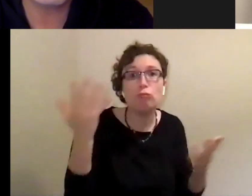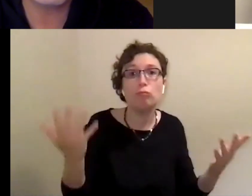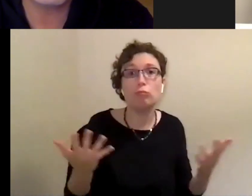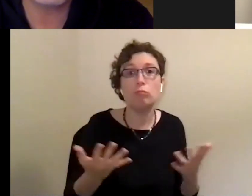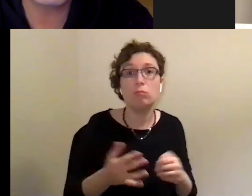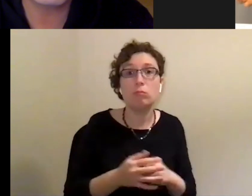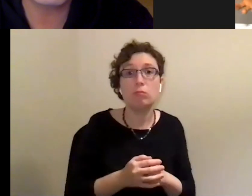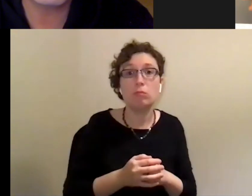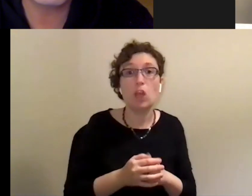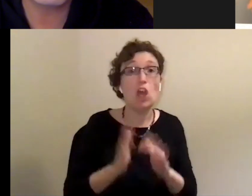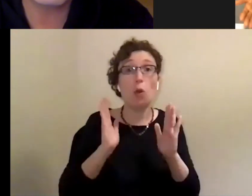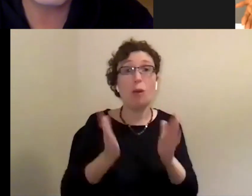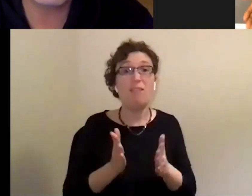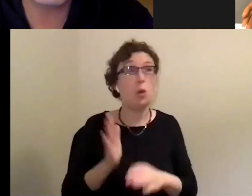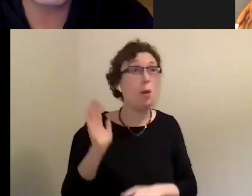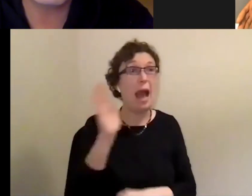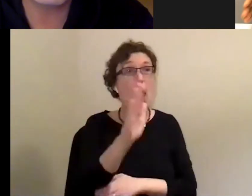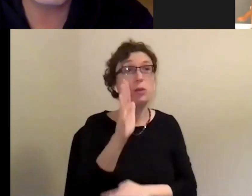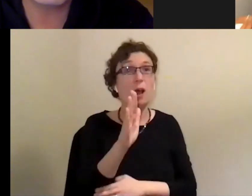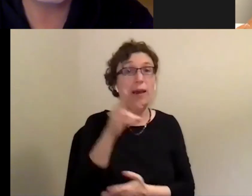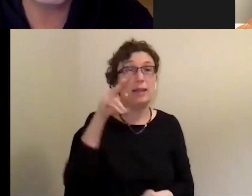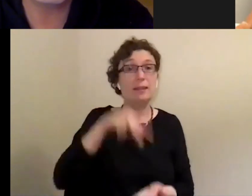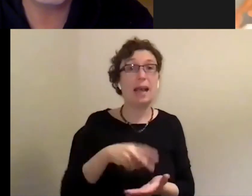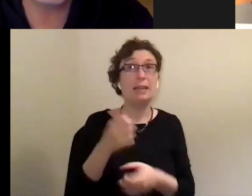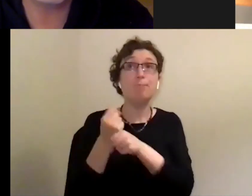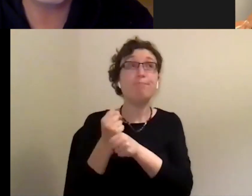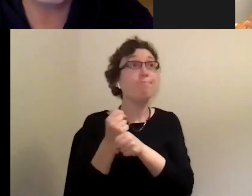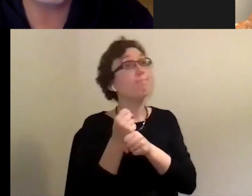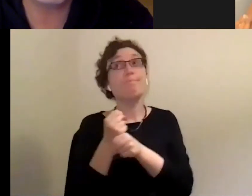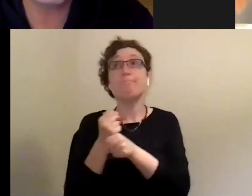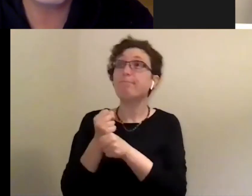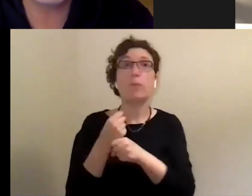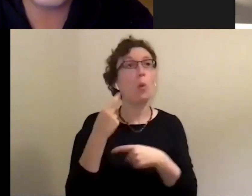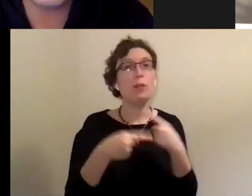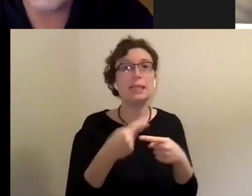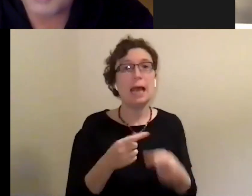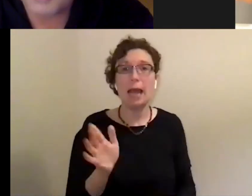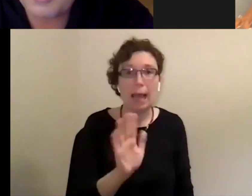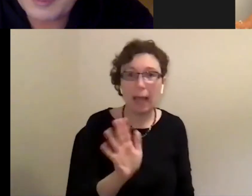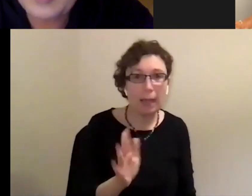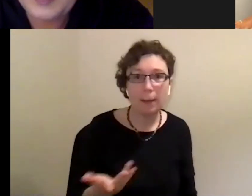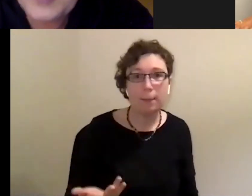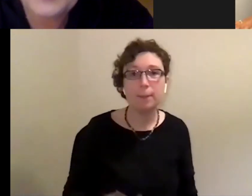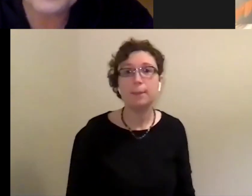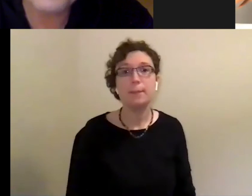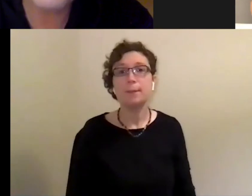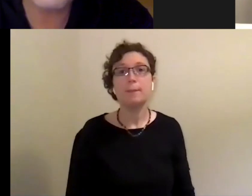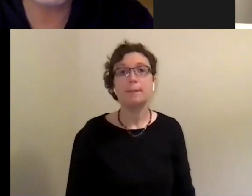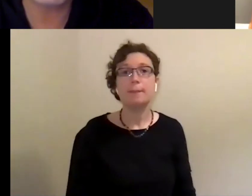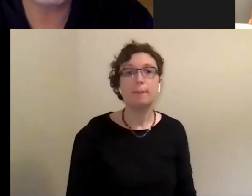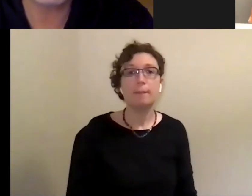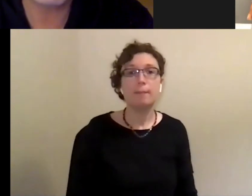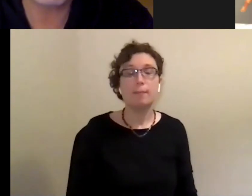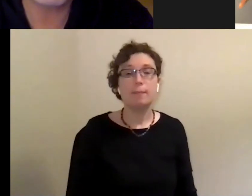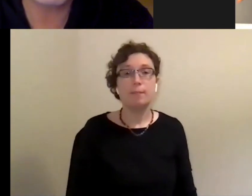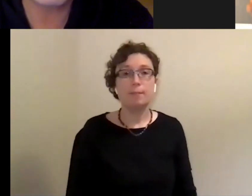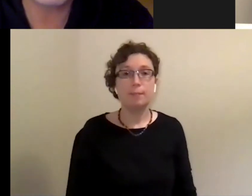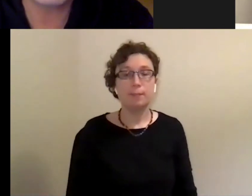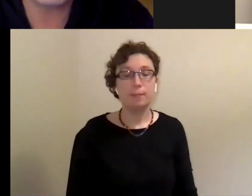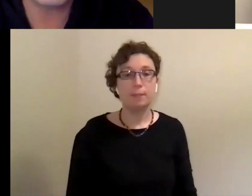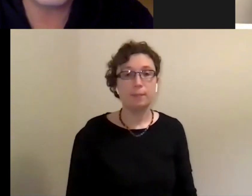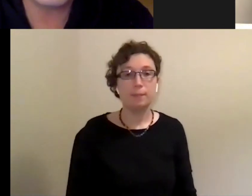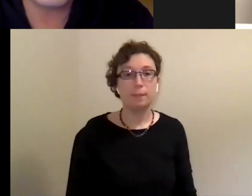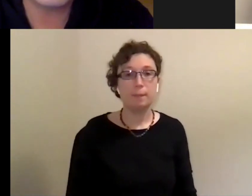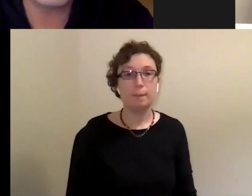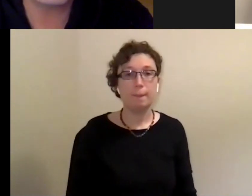They want to label themselves as an activist because they went to one protest and they held up a sign and they said to me, "Oh, I'm sorry for your experience," but that's not being